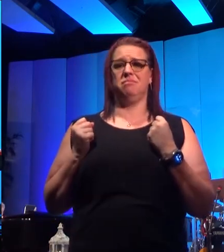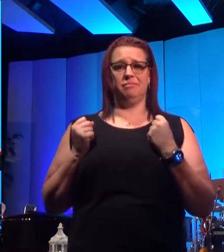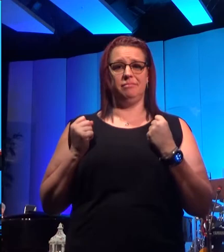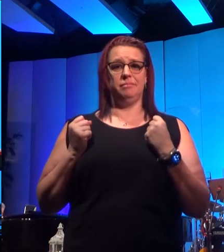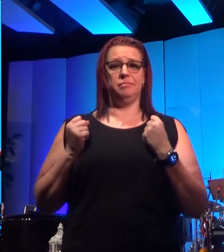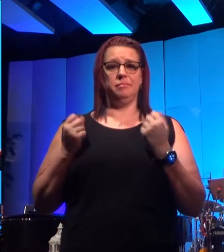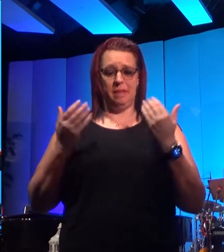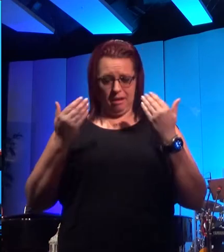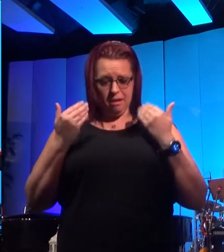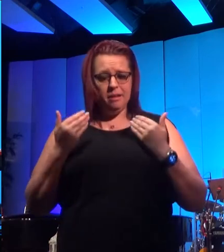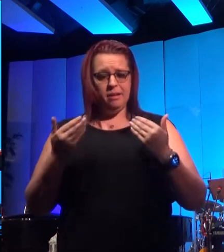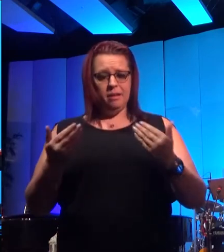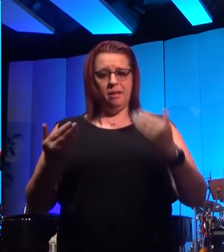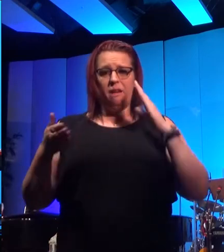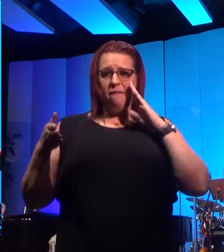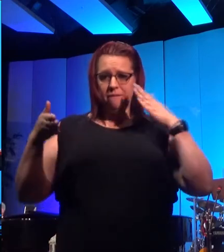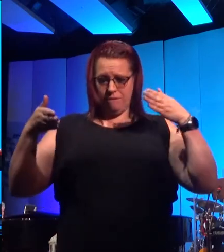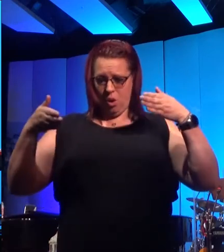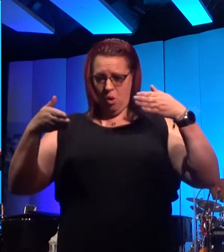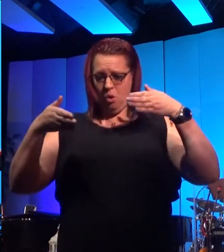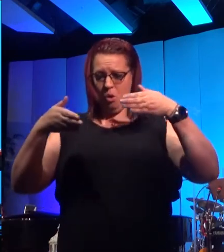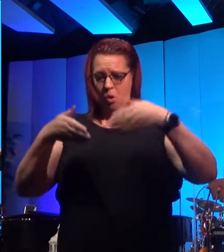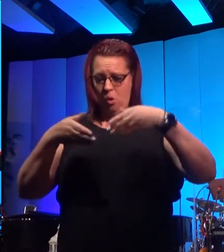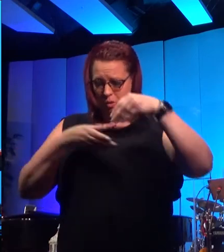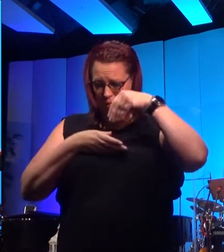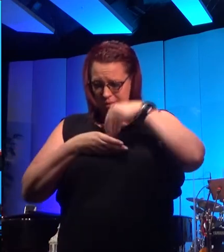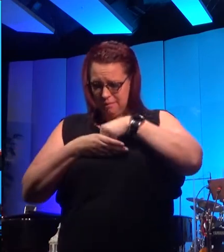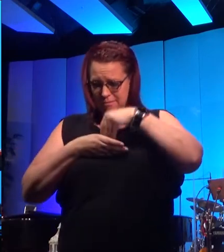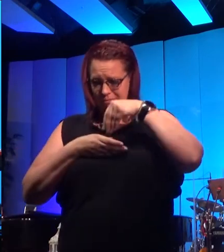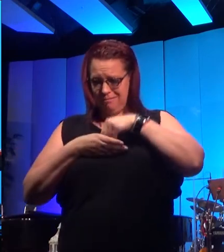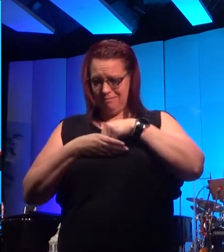I go within